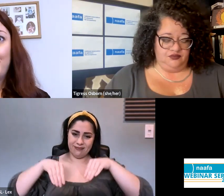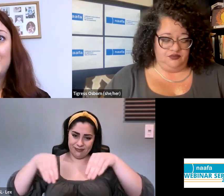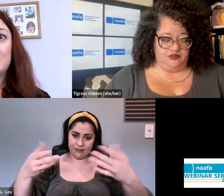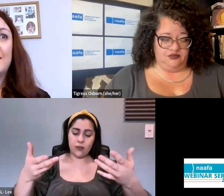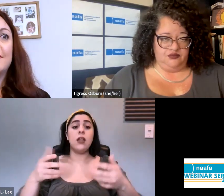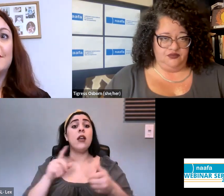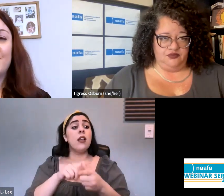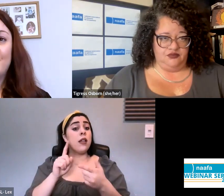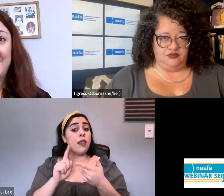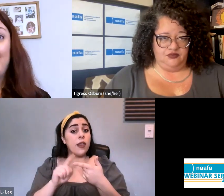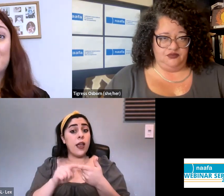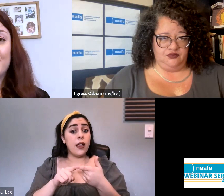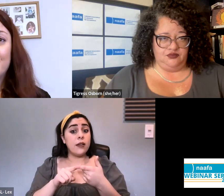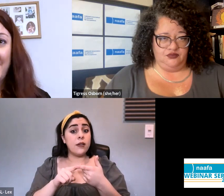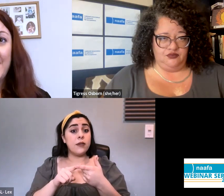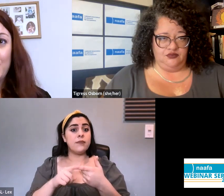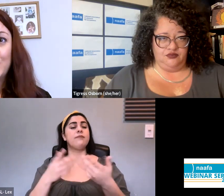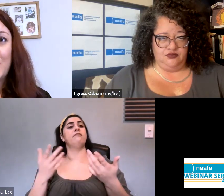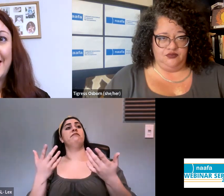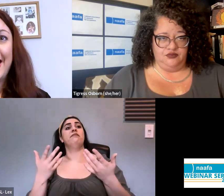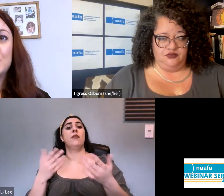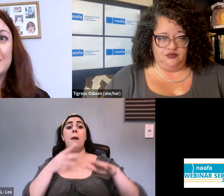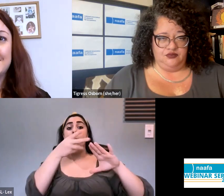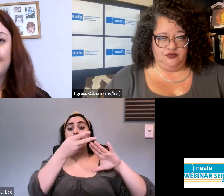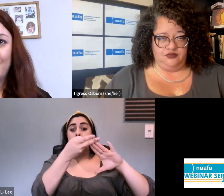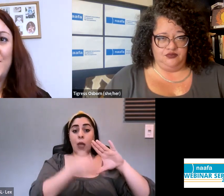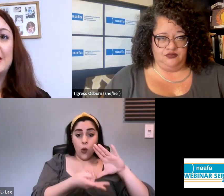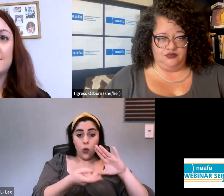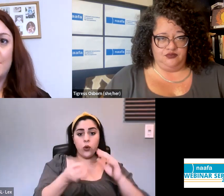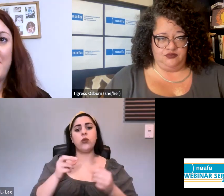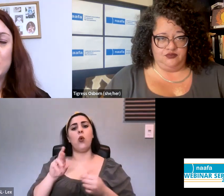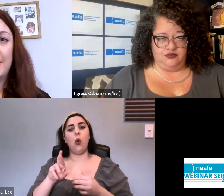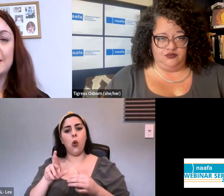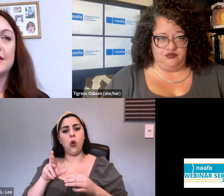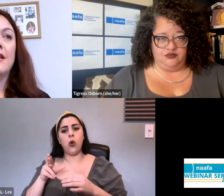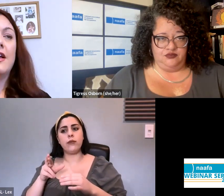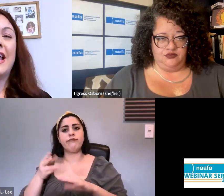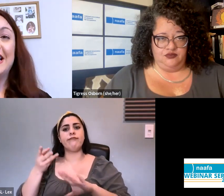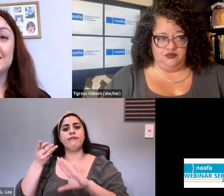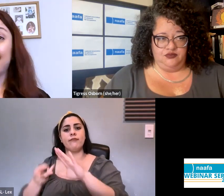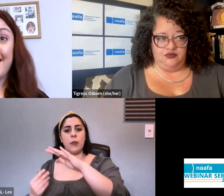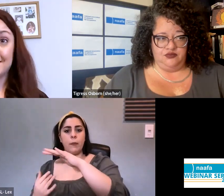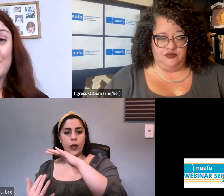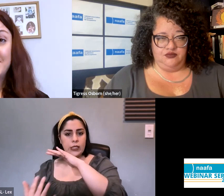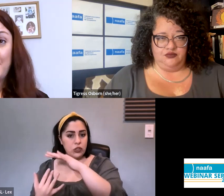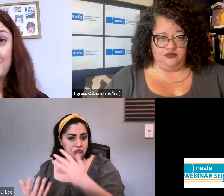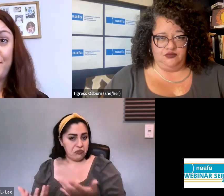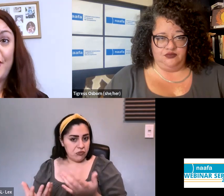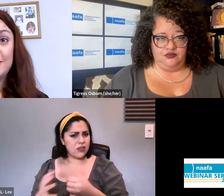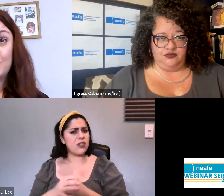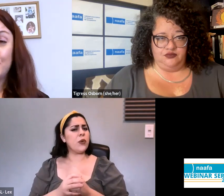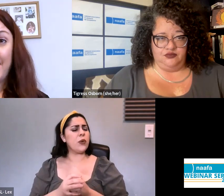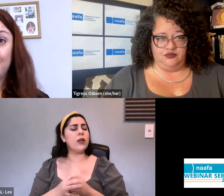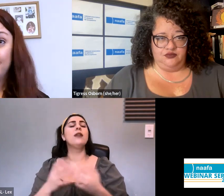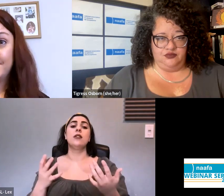burial cremation. Again, we're talking inches, feet, measurements. Is a casket going to be able to